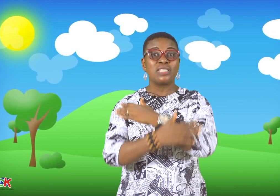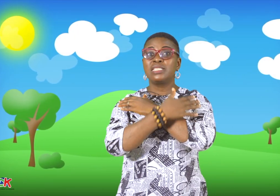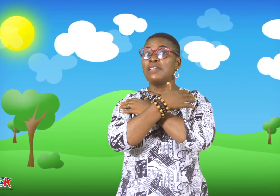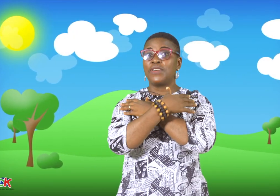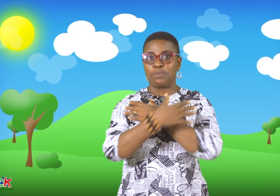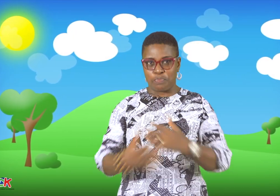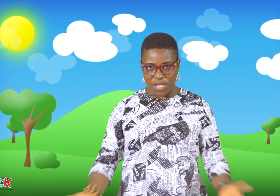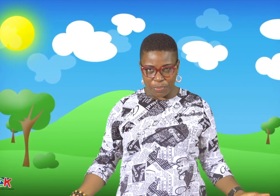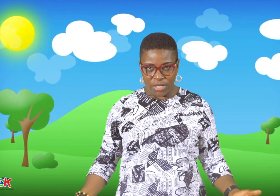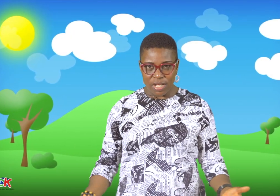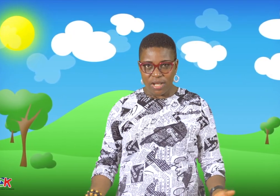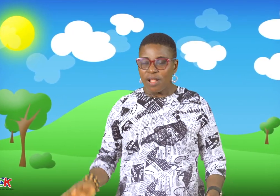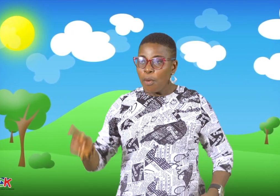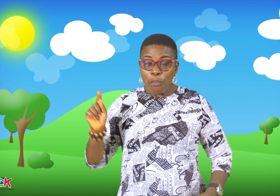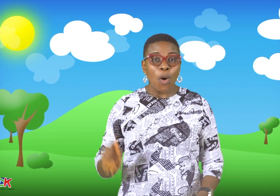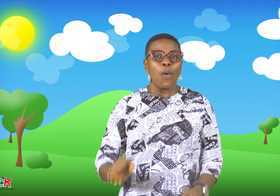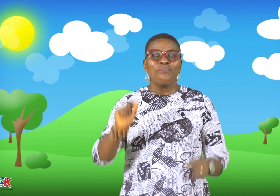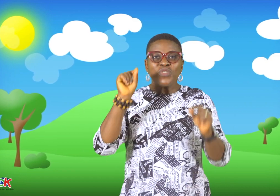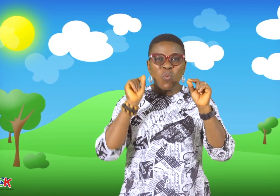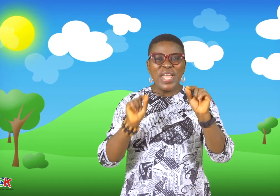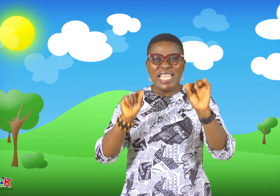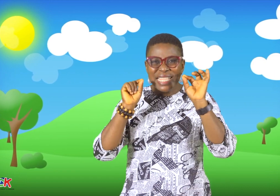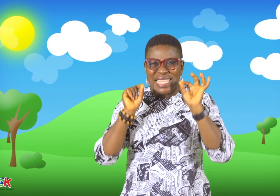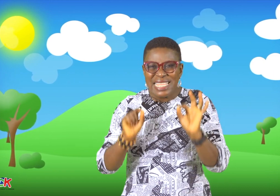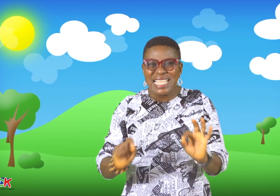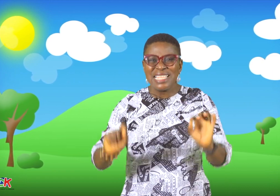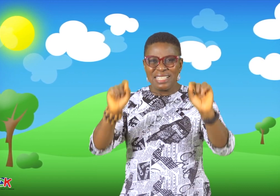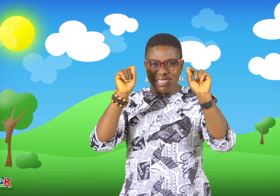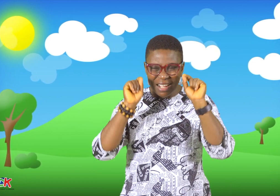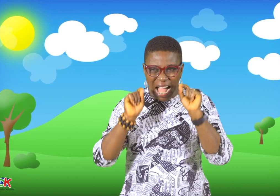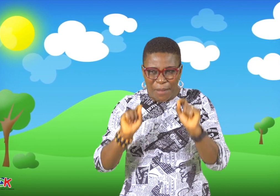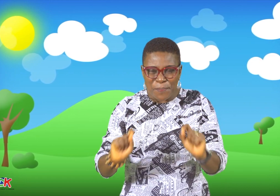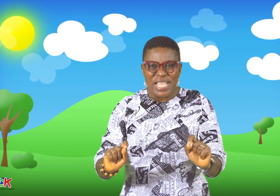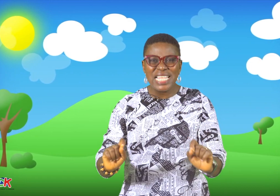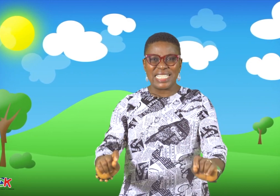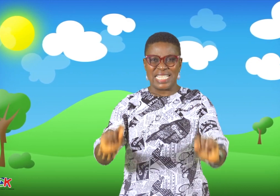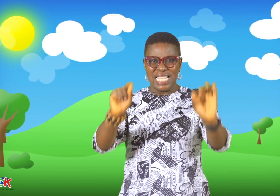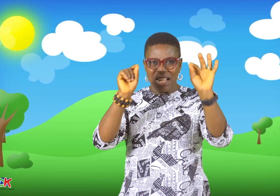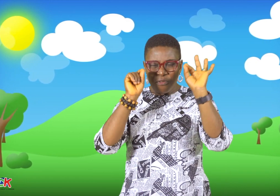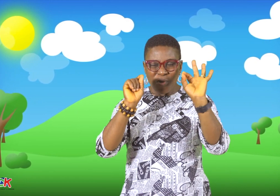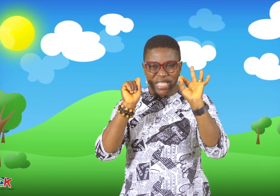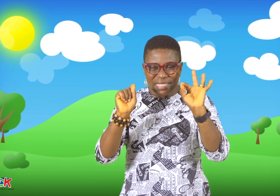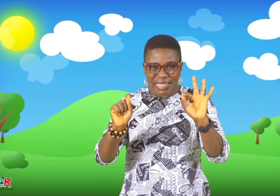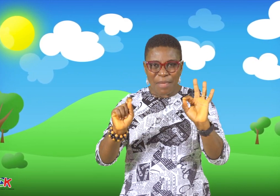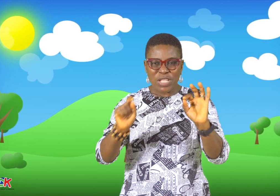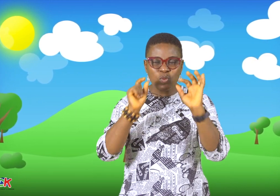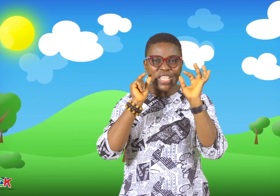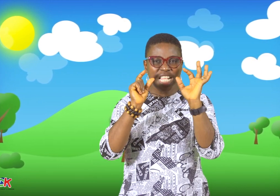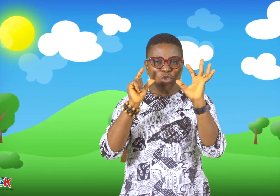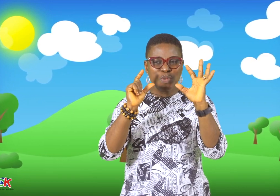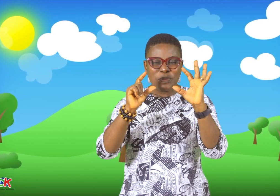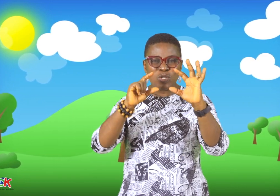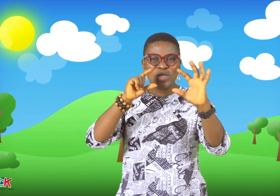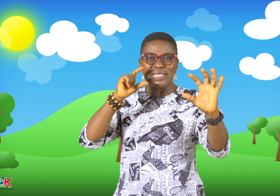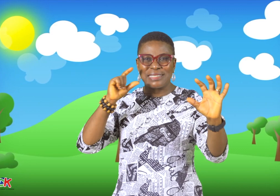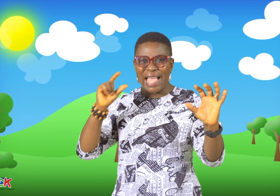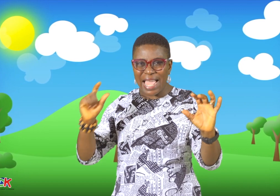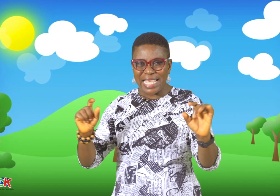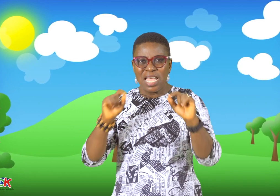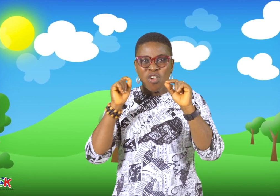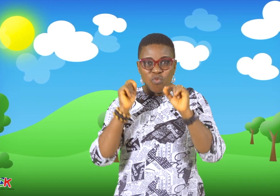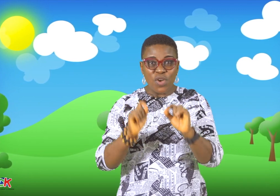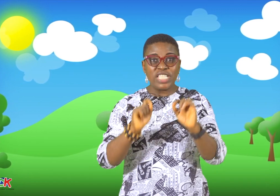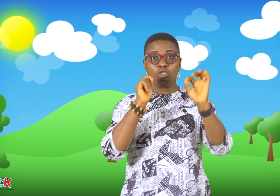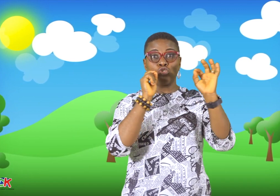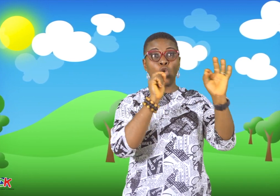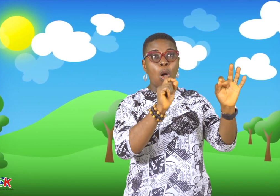to different people. But we need the ability for discernment. We need to be able to